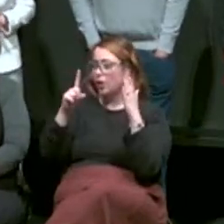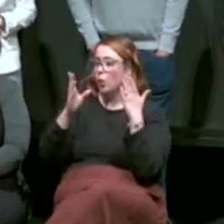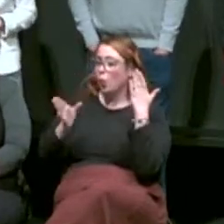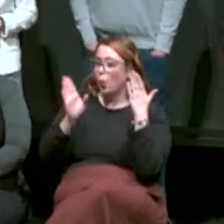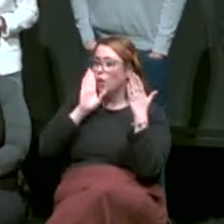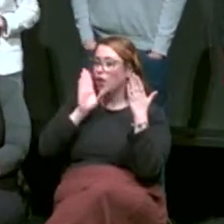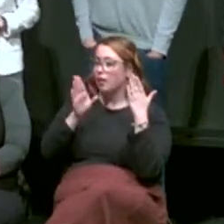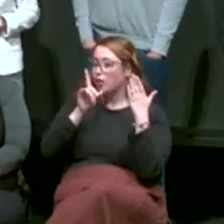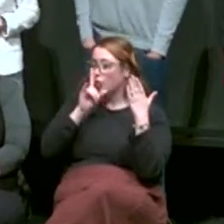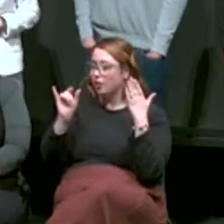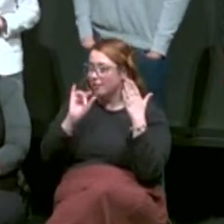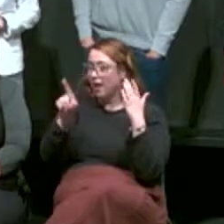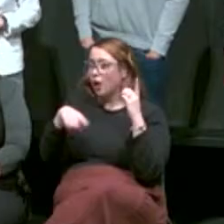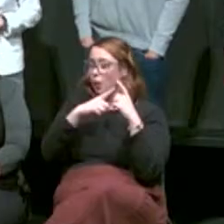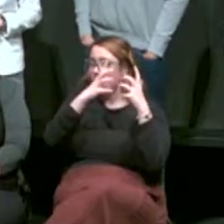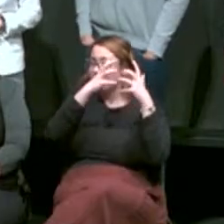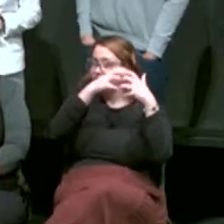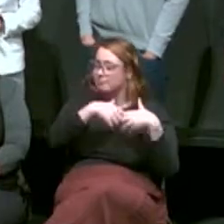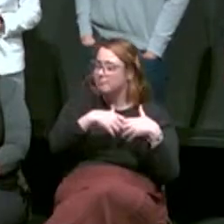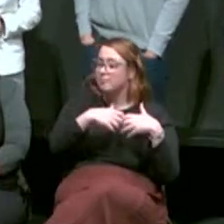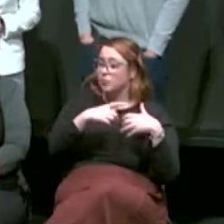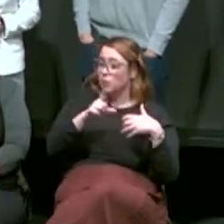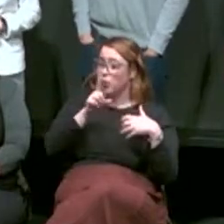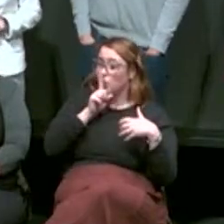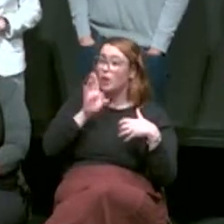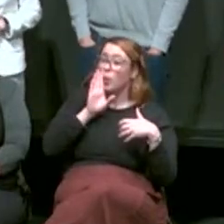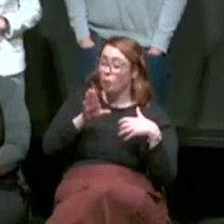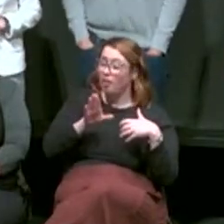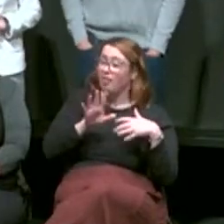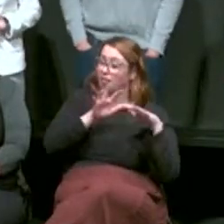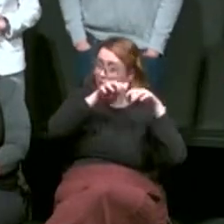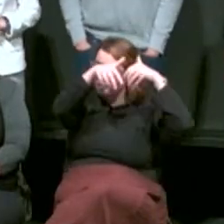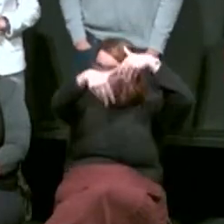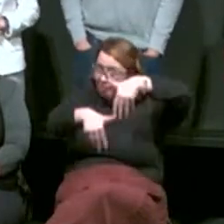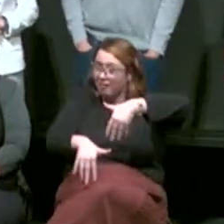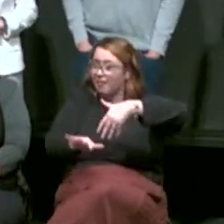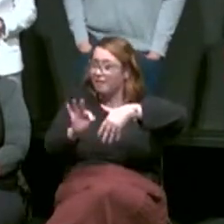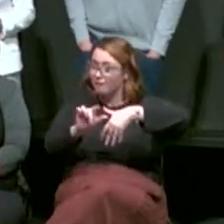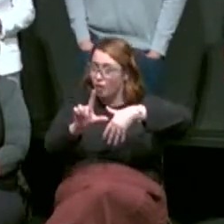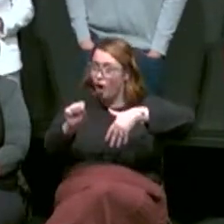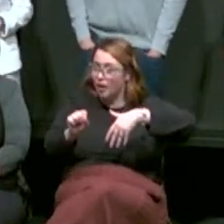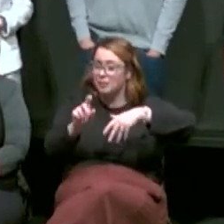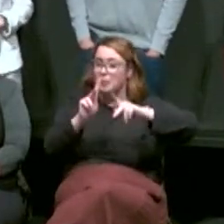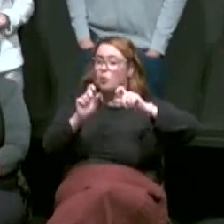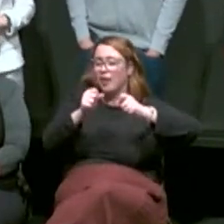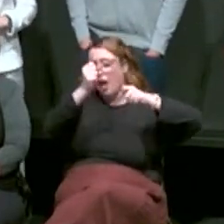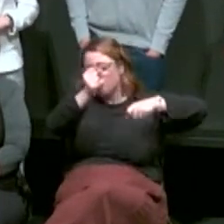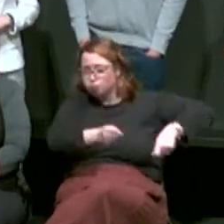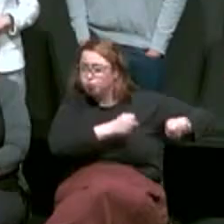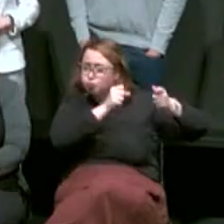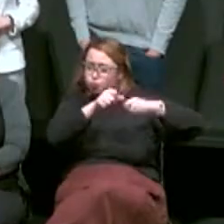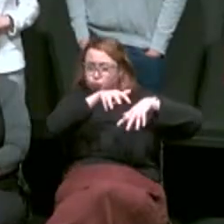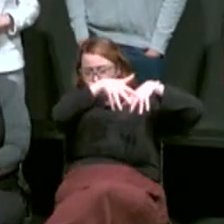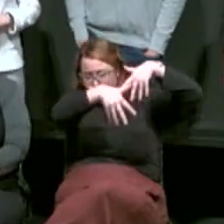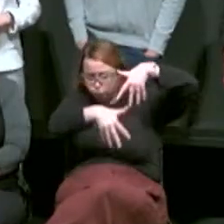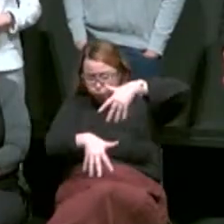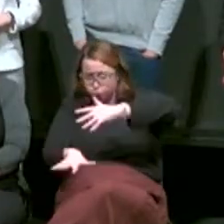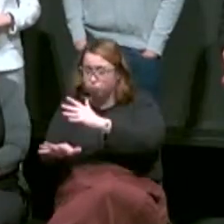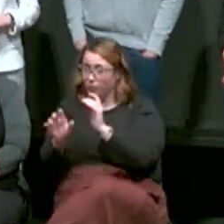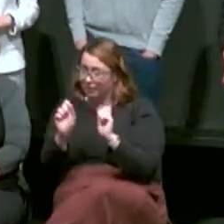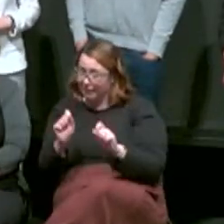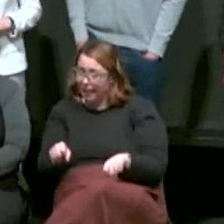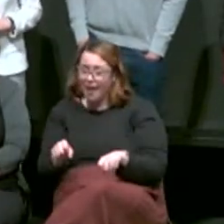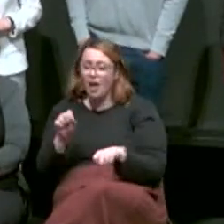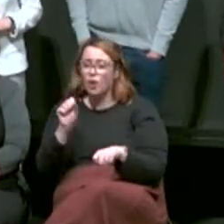look like once this goes away? Is it really going to be a falls that folks can go down in like a raft or